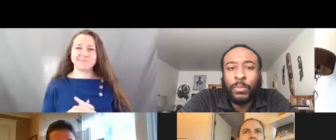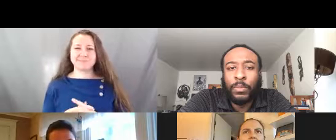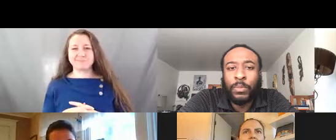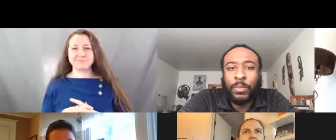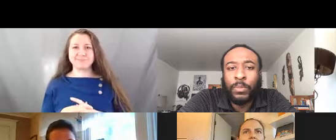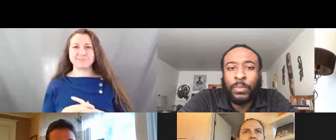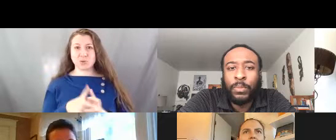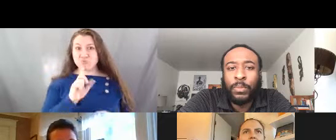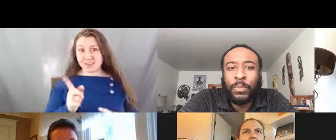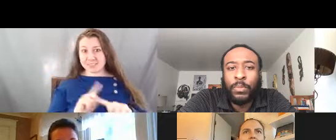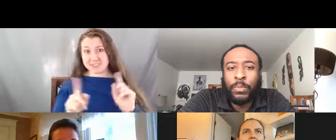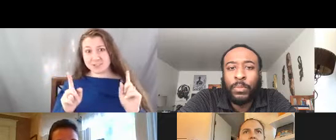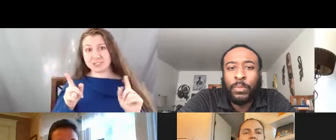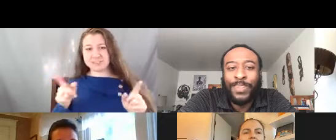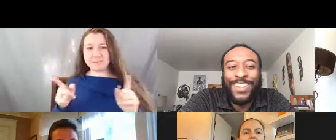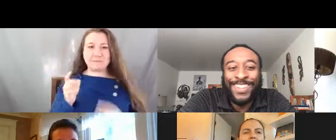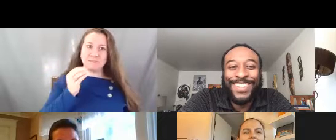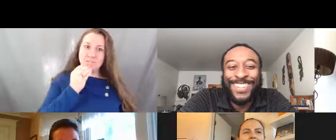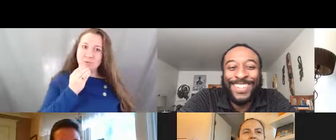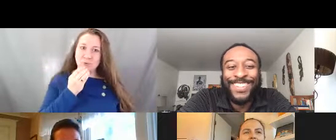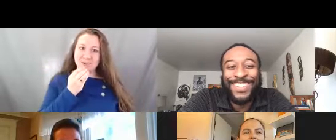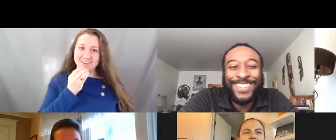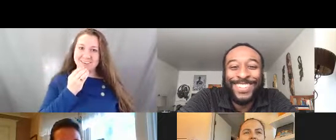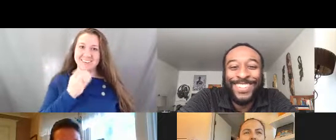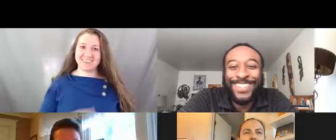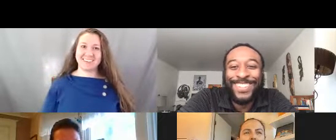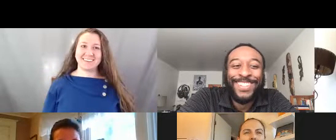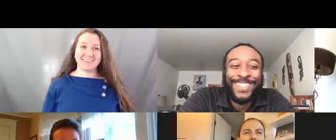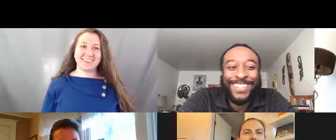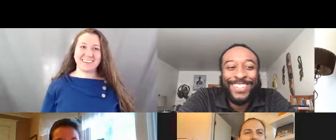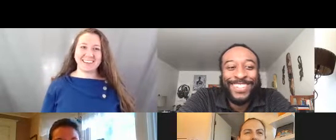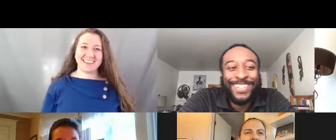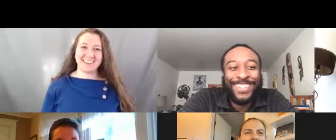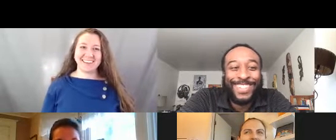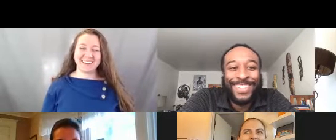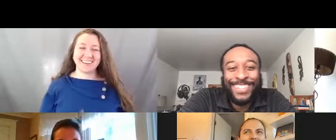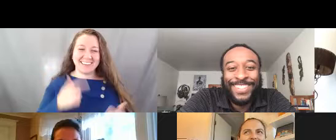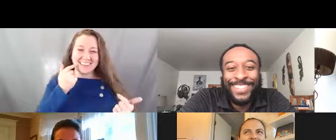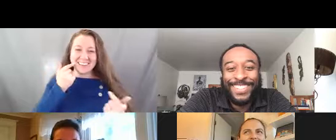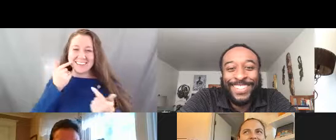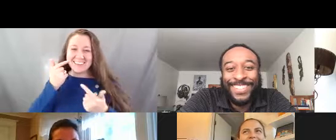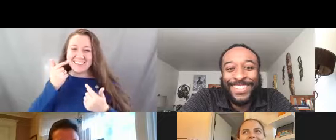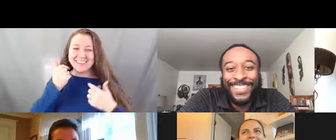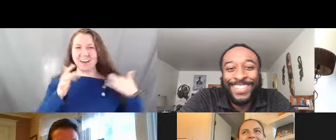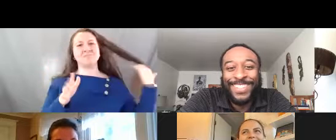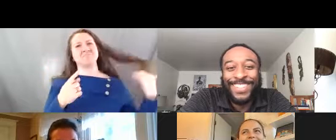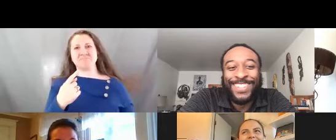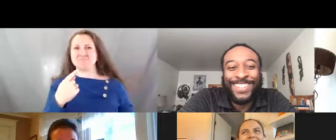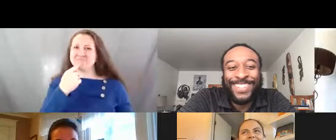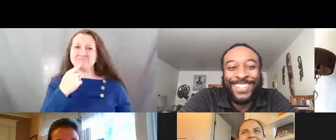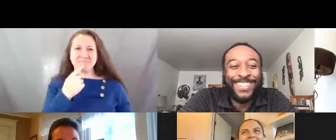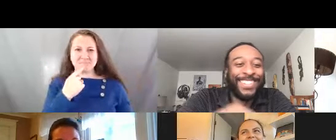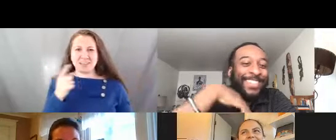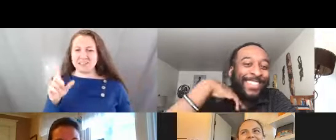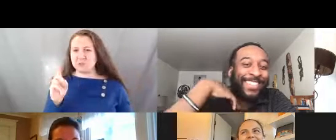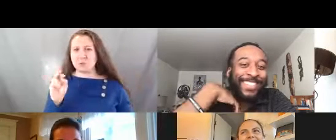difference was the food. I think the food was I missed the food in Dubai, to be really honest.